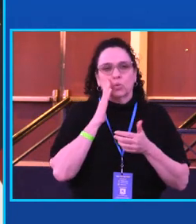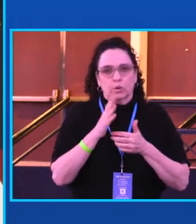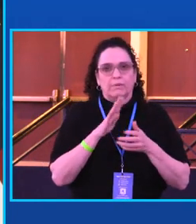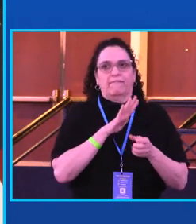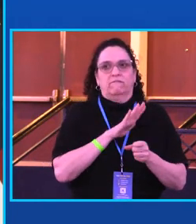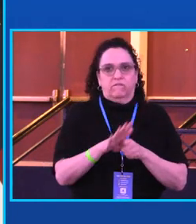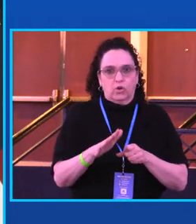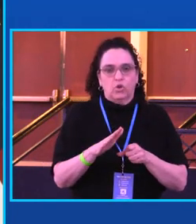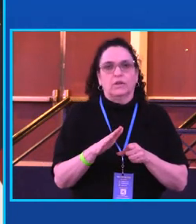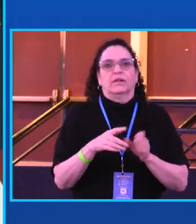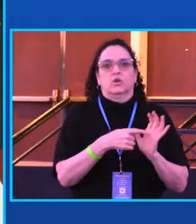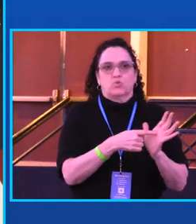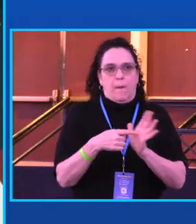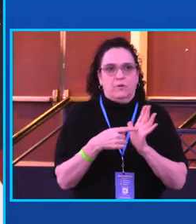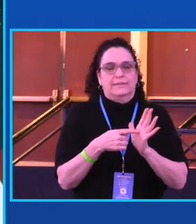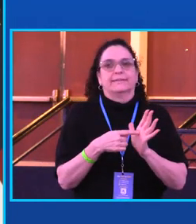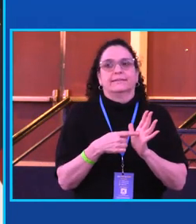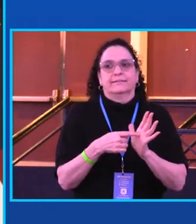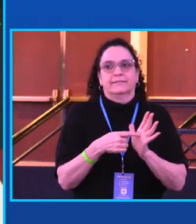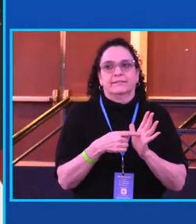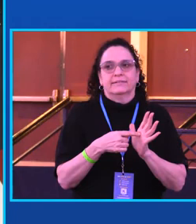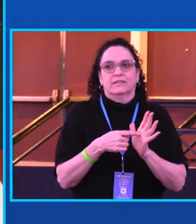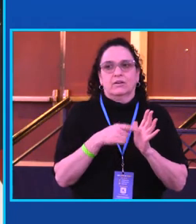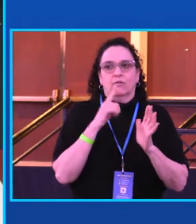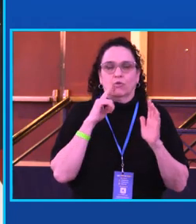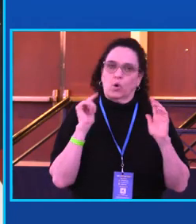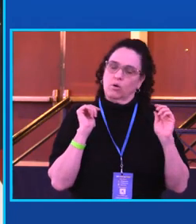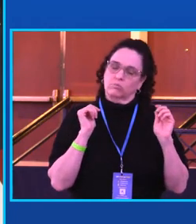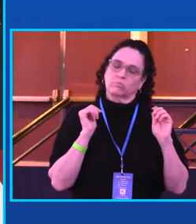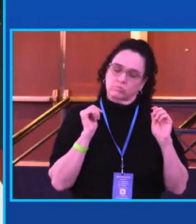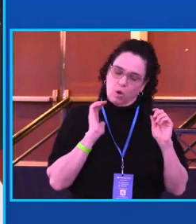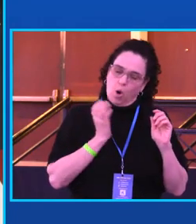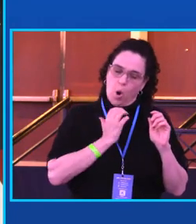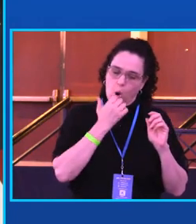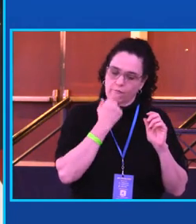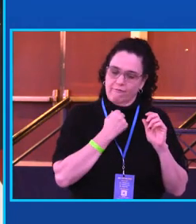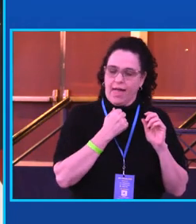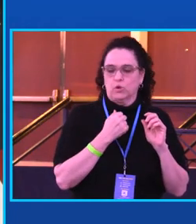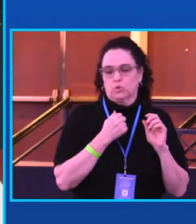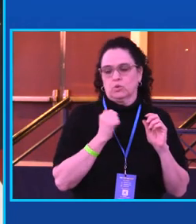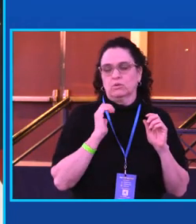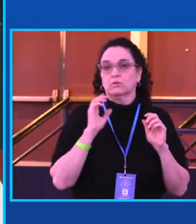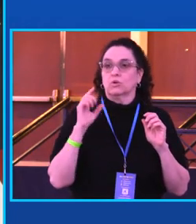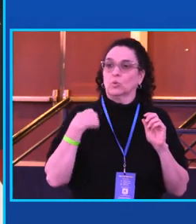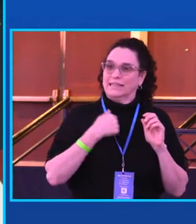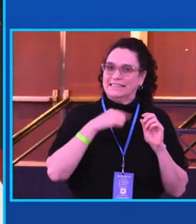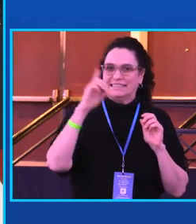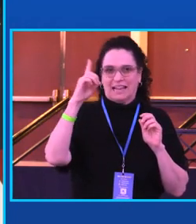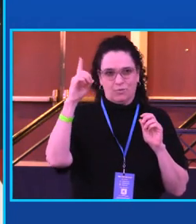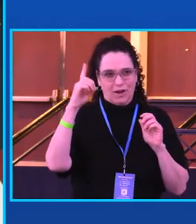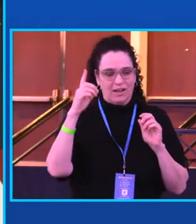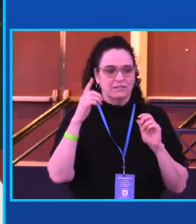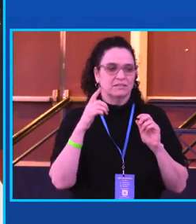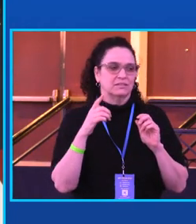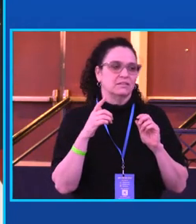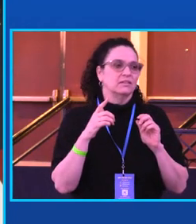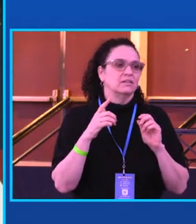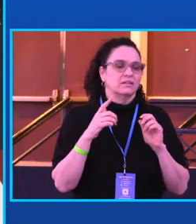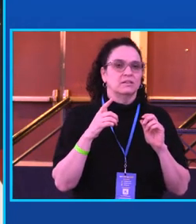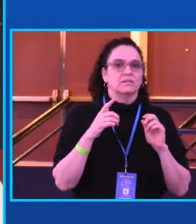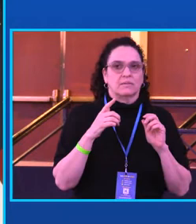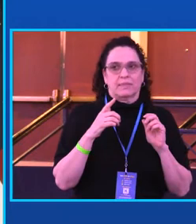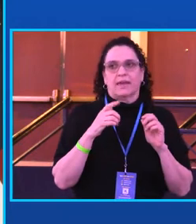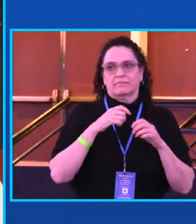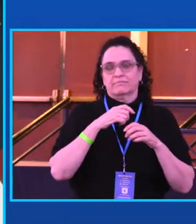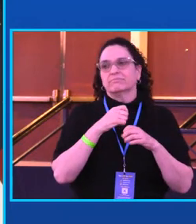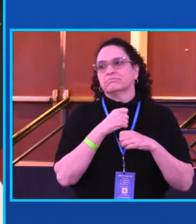fully representative of our values. As Democrats, that it maximizes